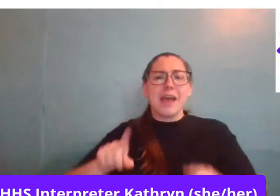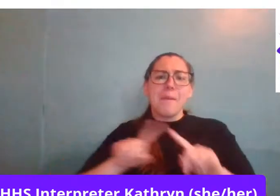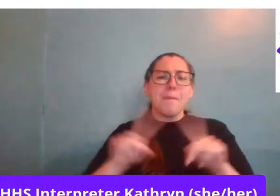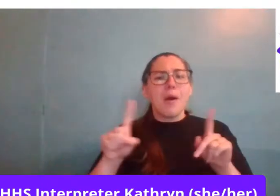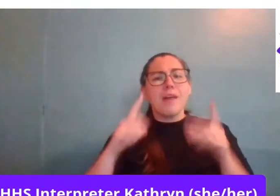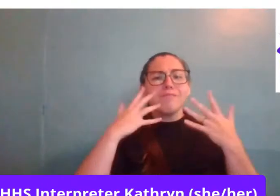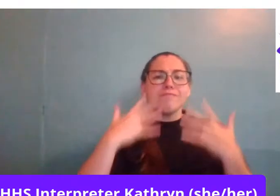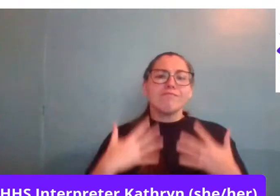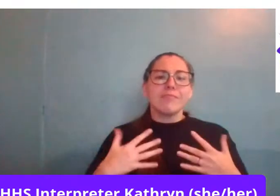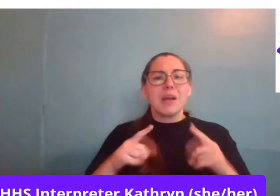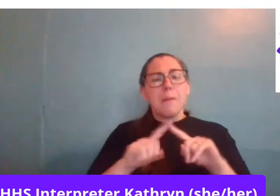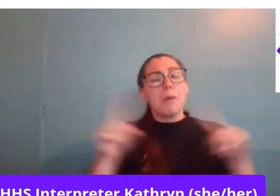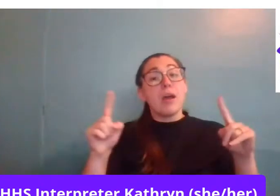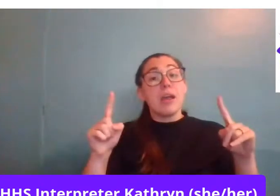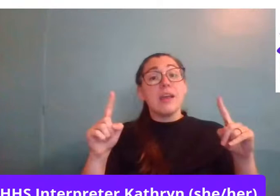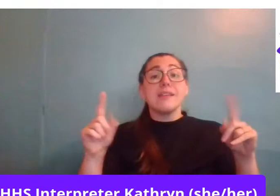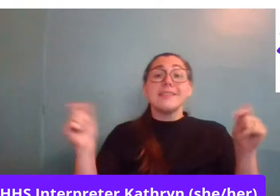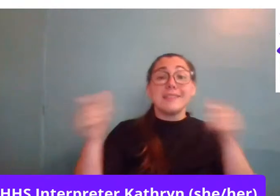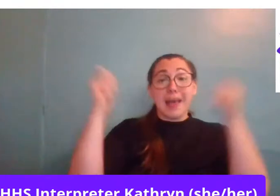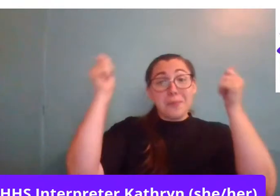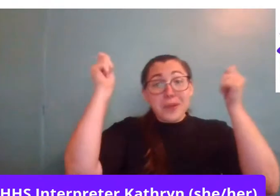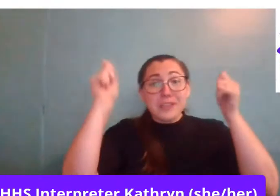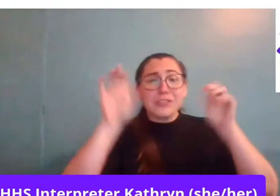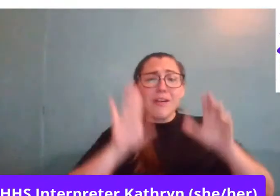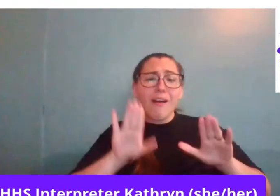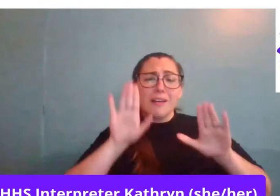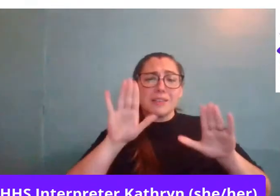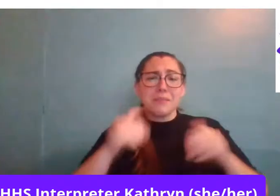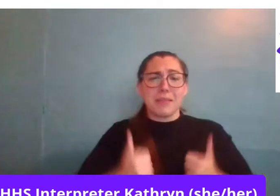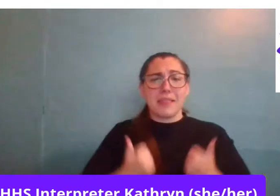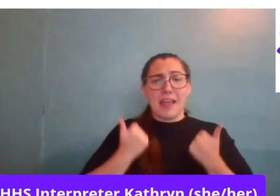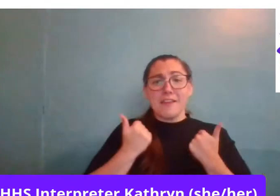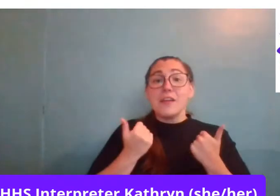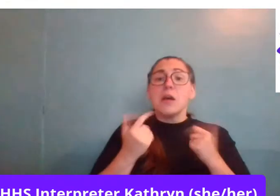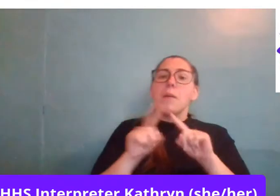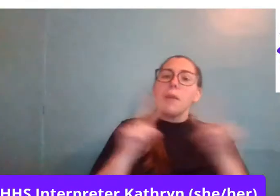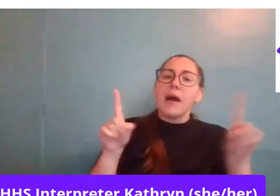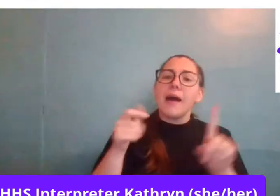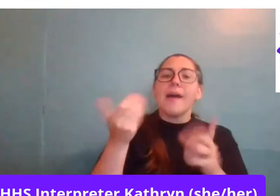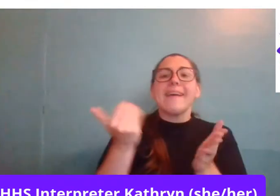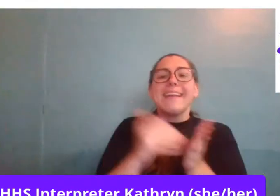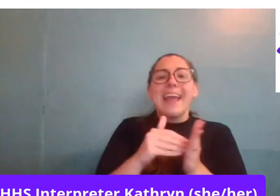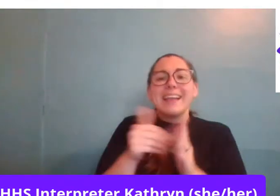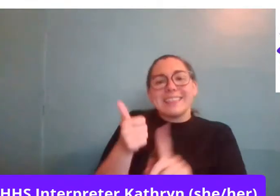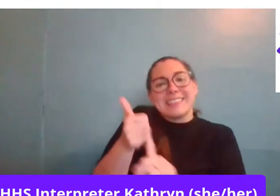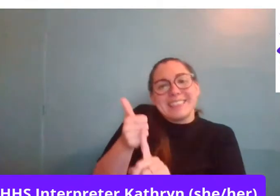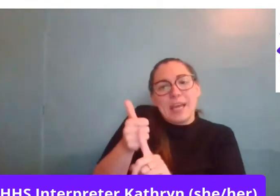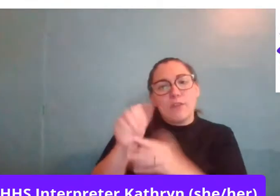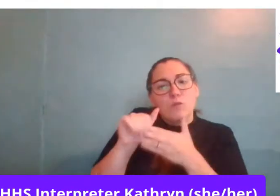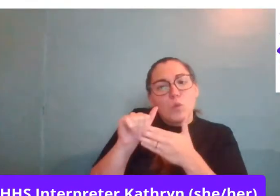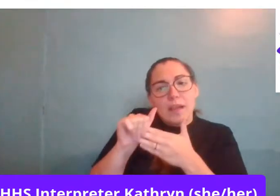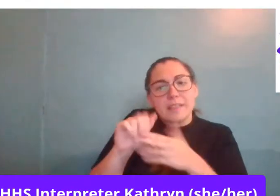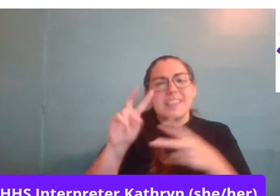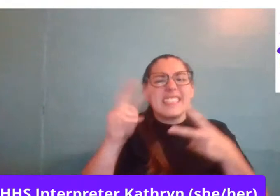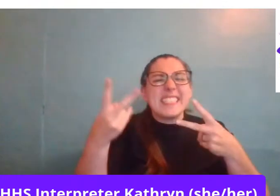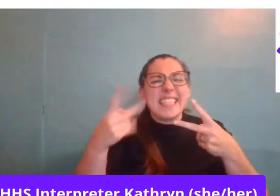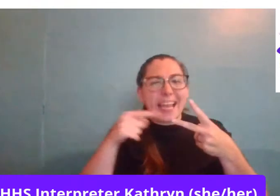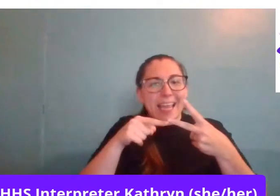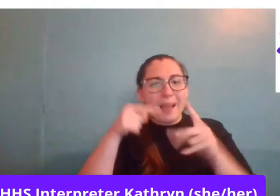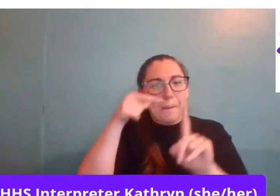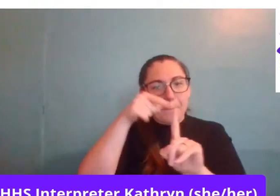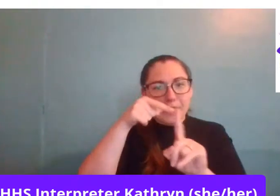a celebration of an awesome life. But then again, so self-directed. And then the second part of our mission is simply to